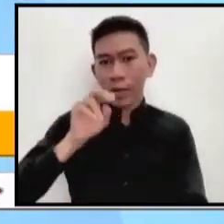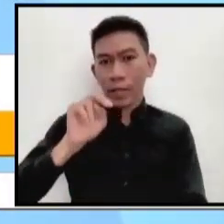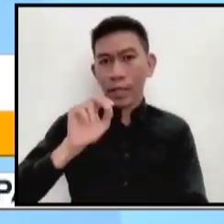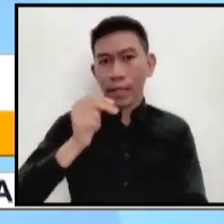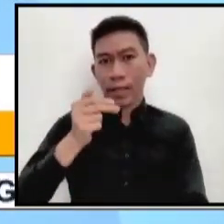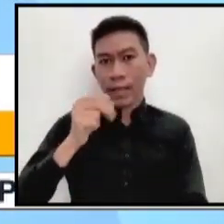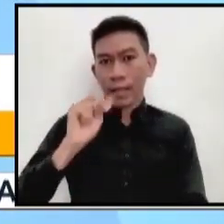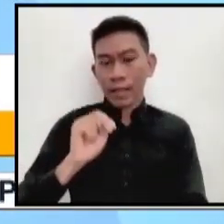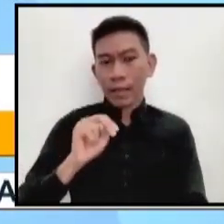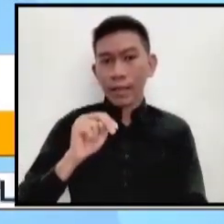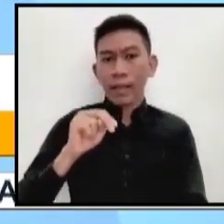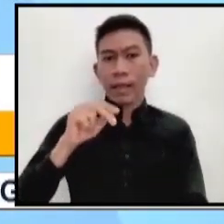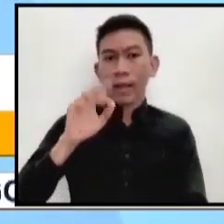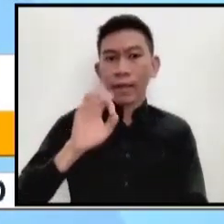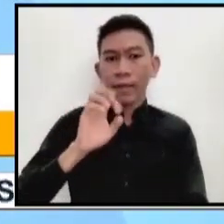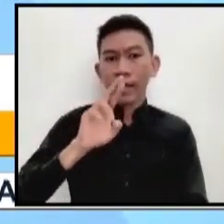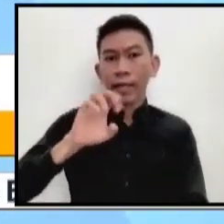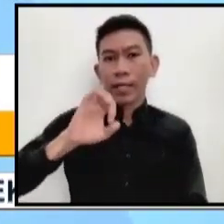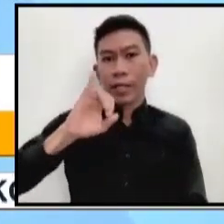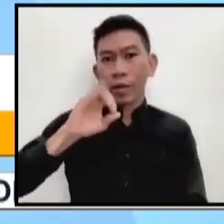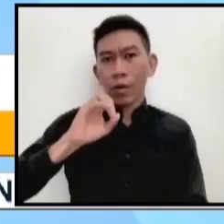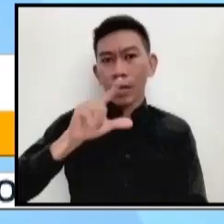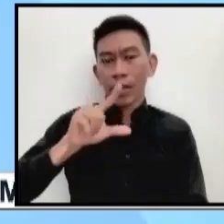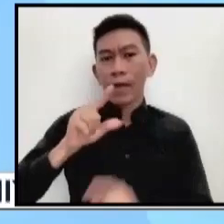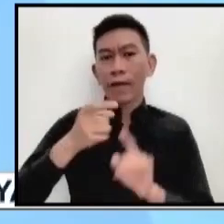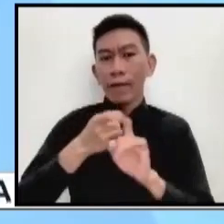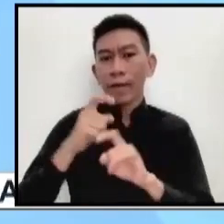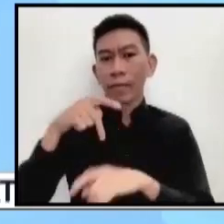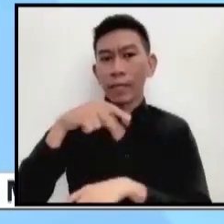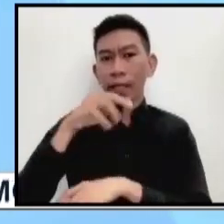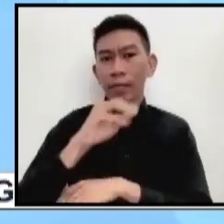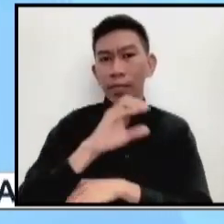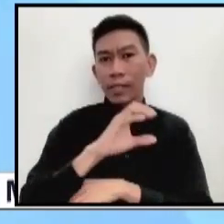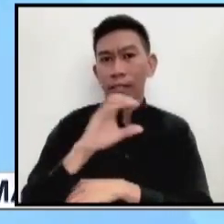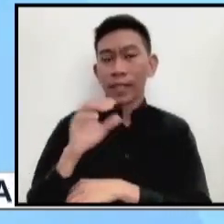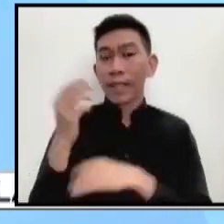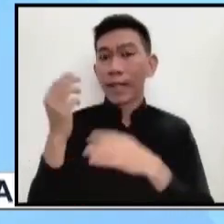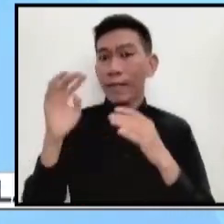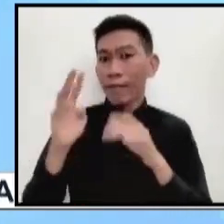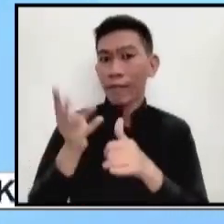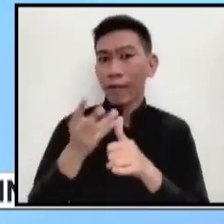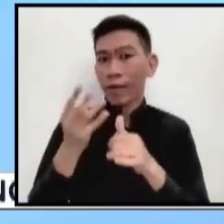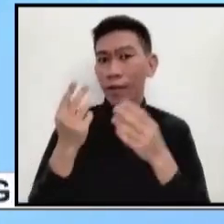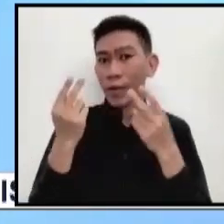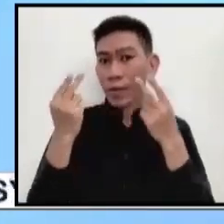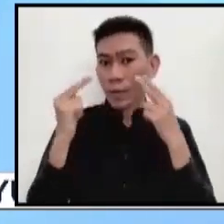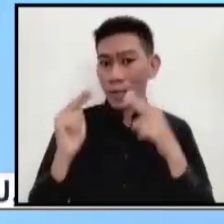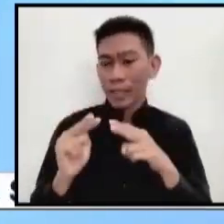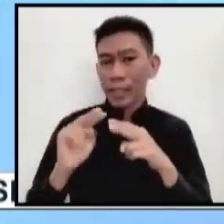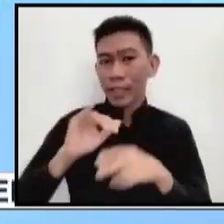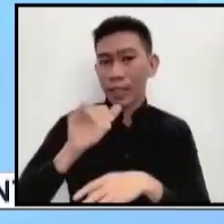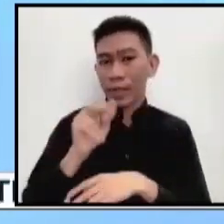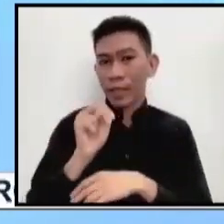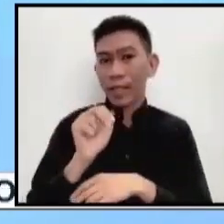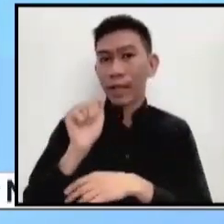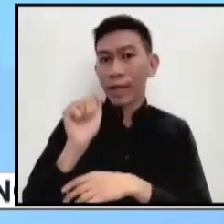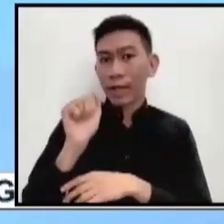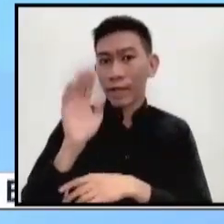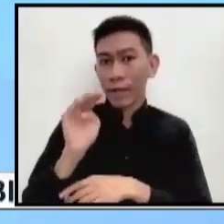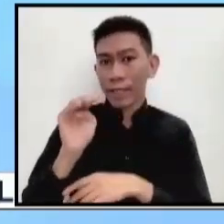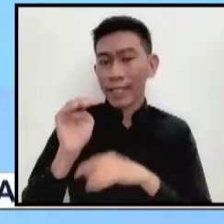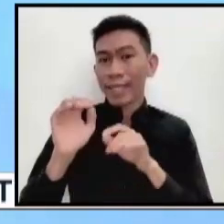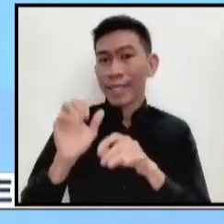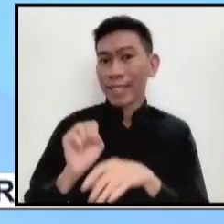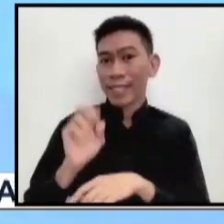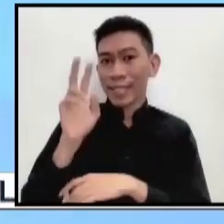Christ in the Fort Watch. Sa January 14, sa linggo po, sa ganap na ika-apat ng hapon, ay gaganapin po